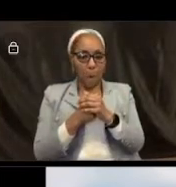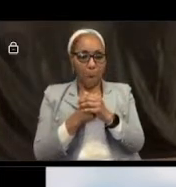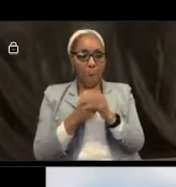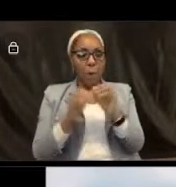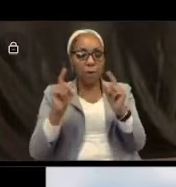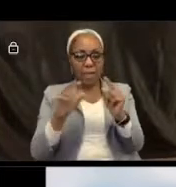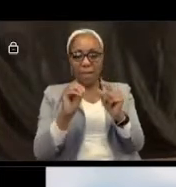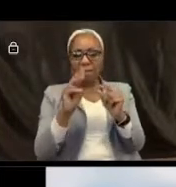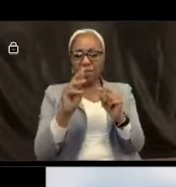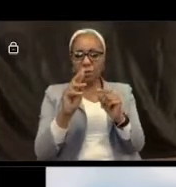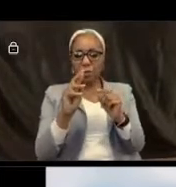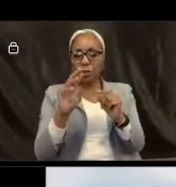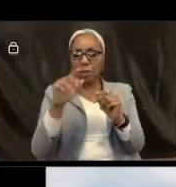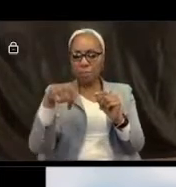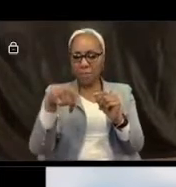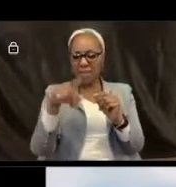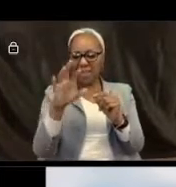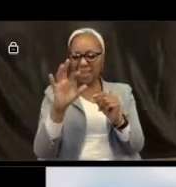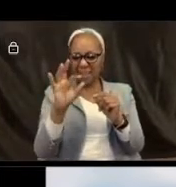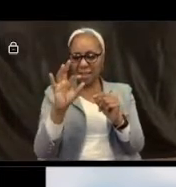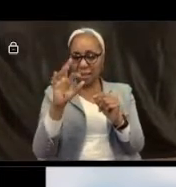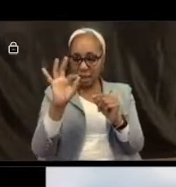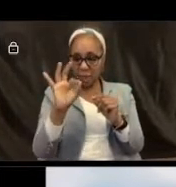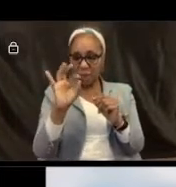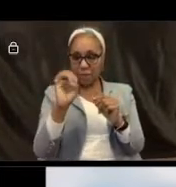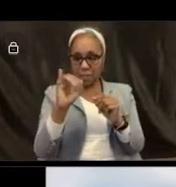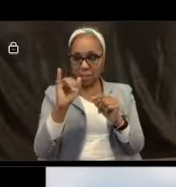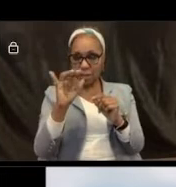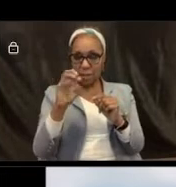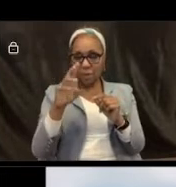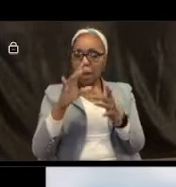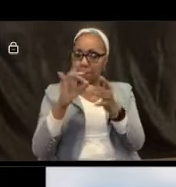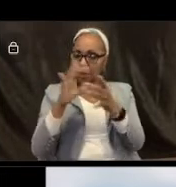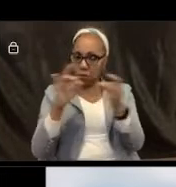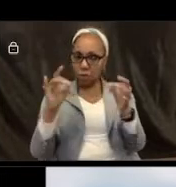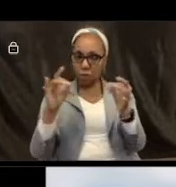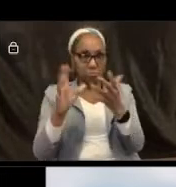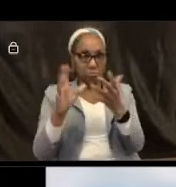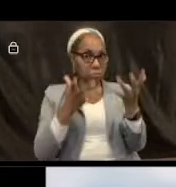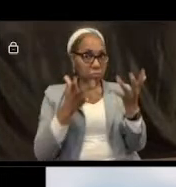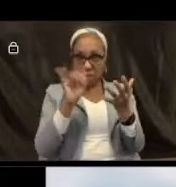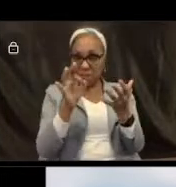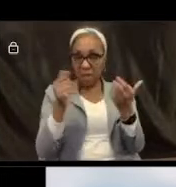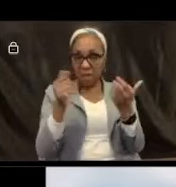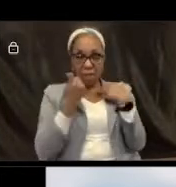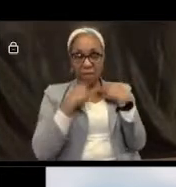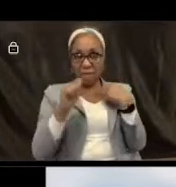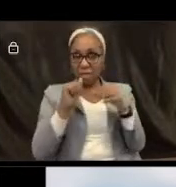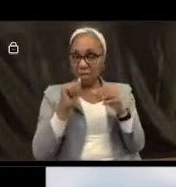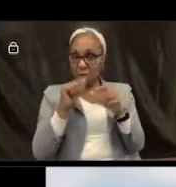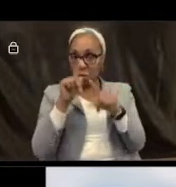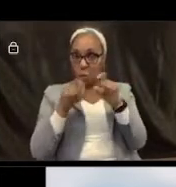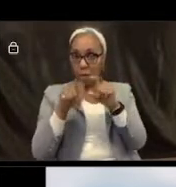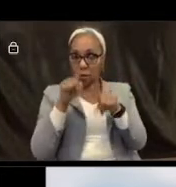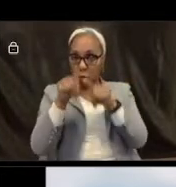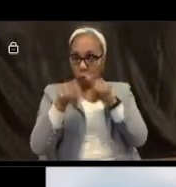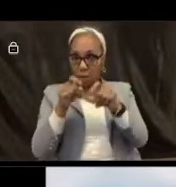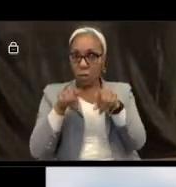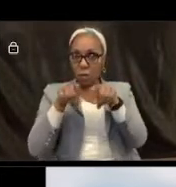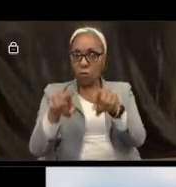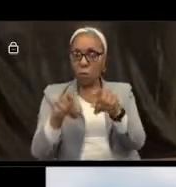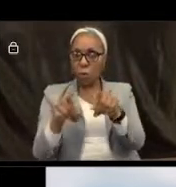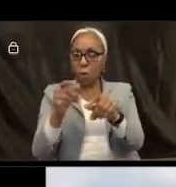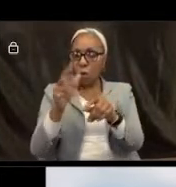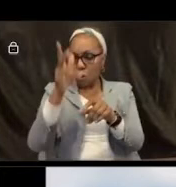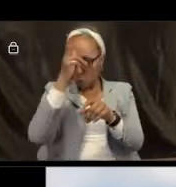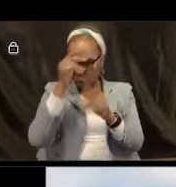Mr. Pfeiffer did mention a little bit about the pond. At that time, the pond was really in question in some of the early preliminaries. We had a